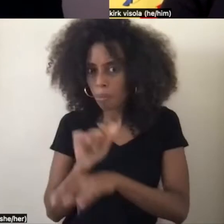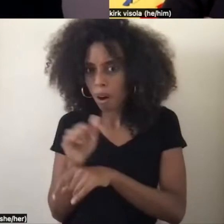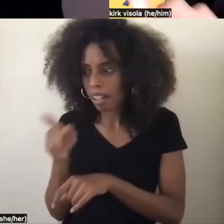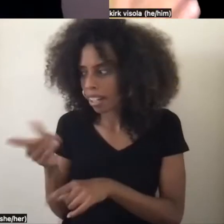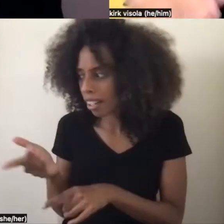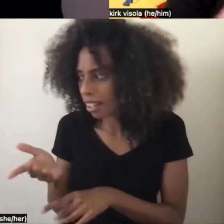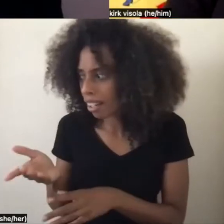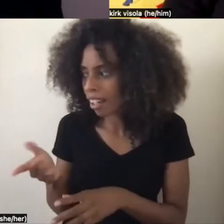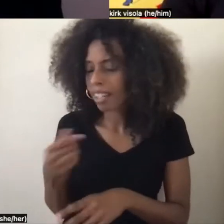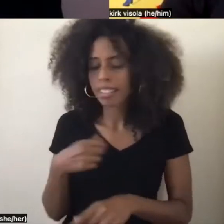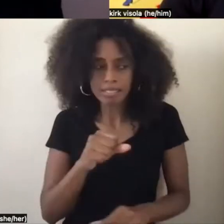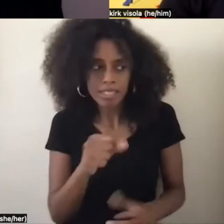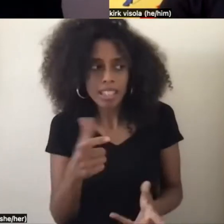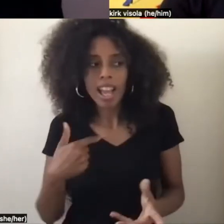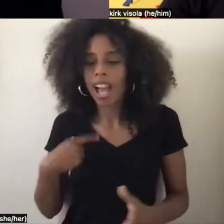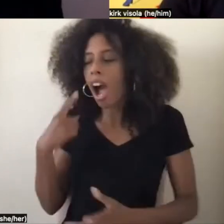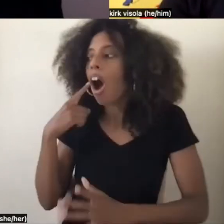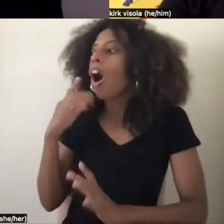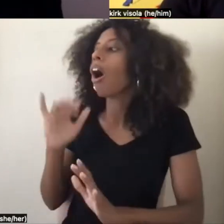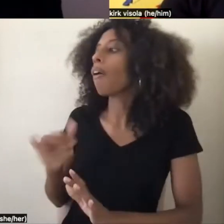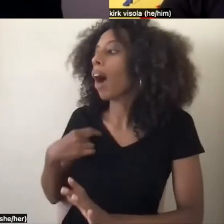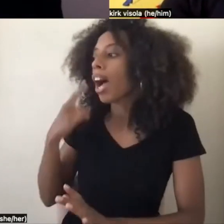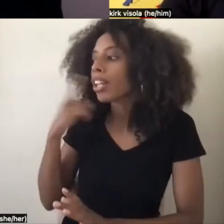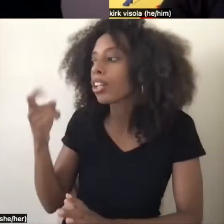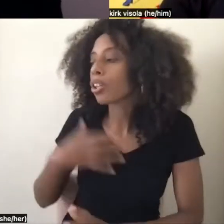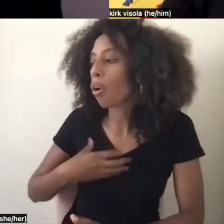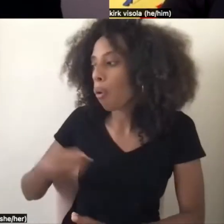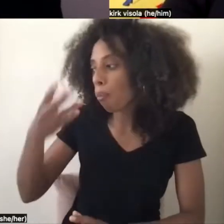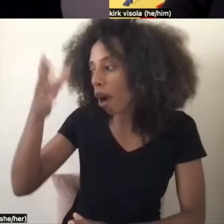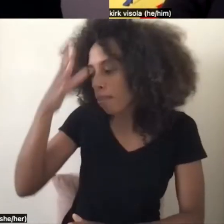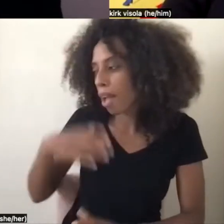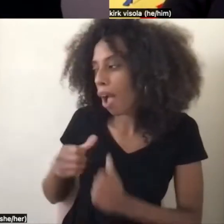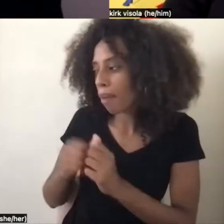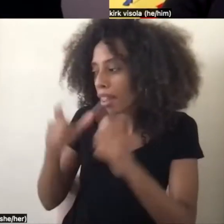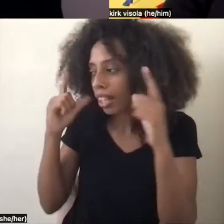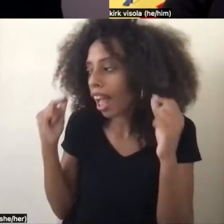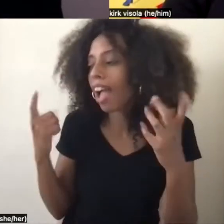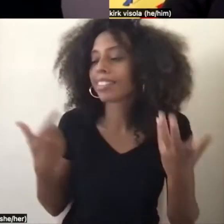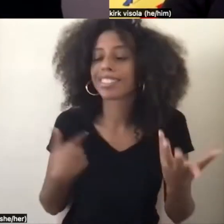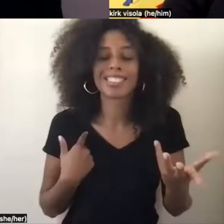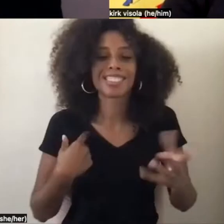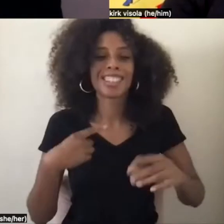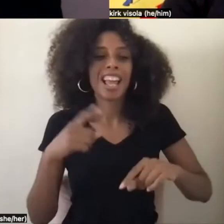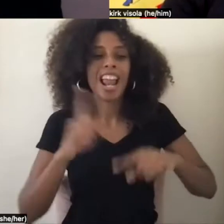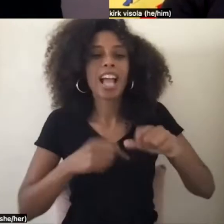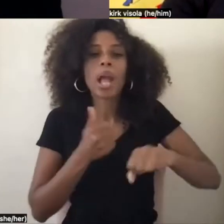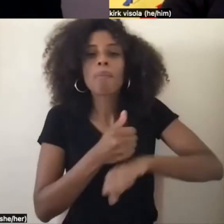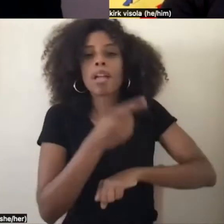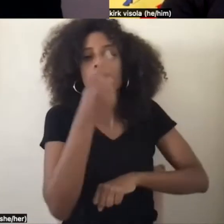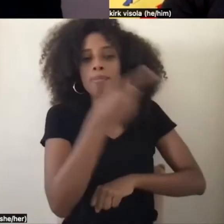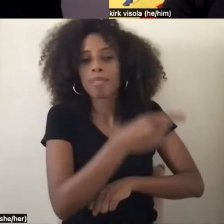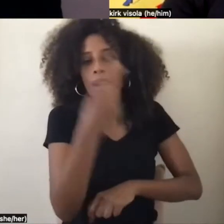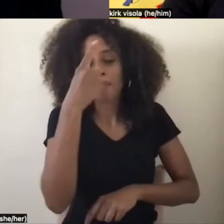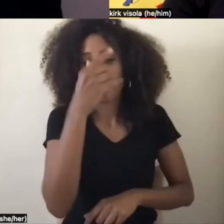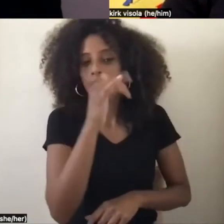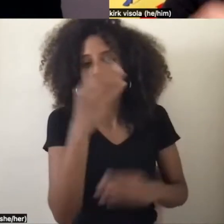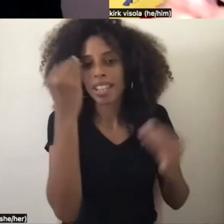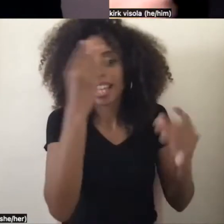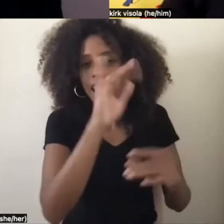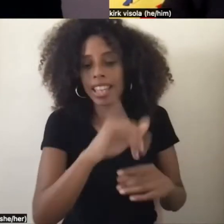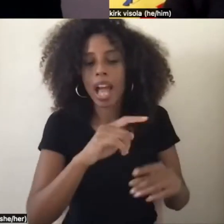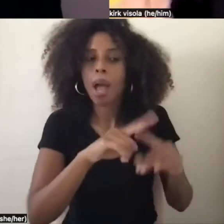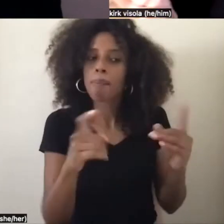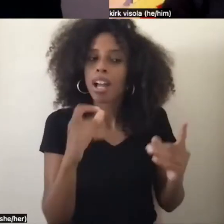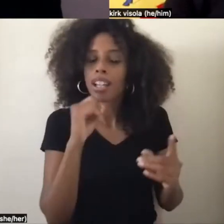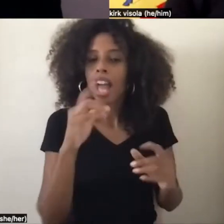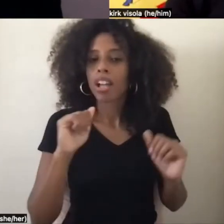was like, "Well, I can't blame you for thinking that. But it's not all of us that have to be that way. We don't have to fit into that